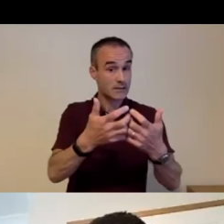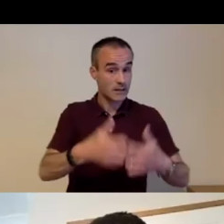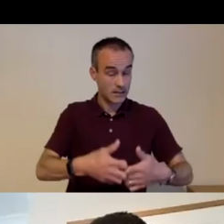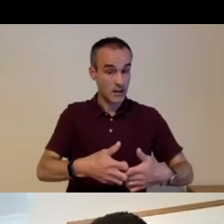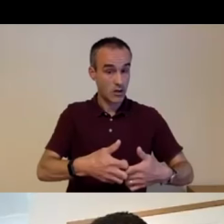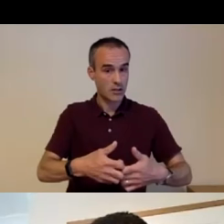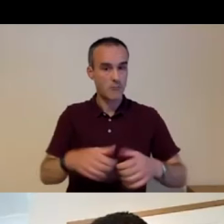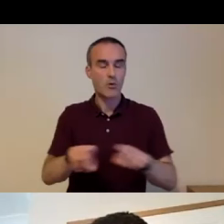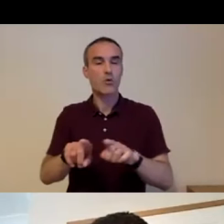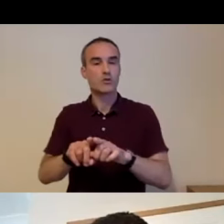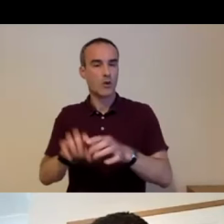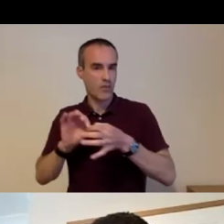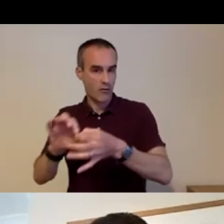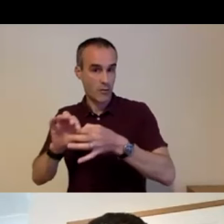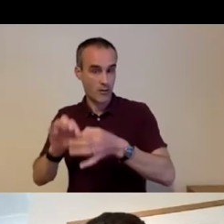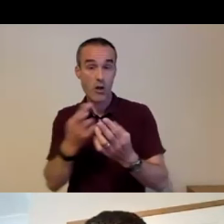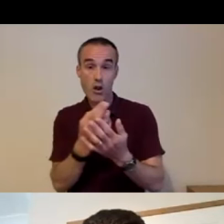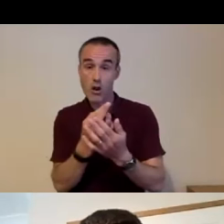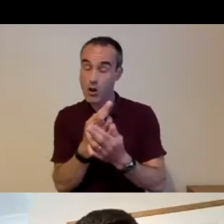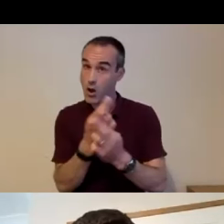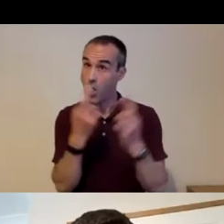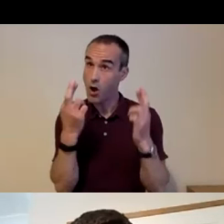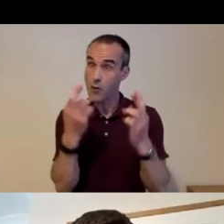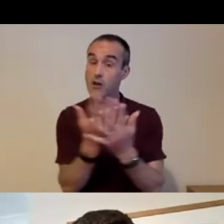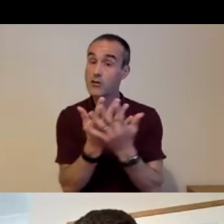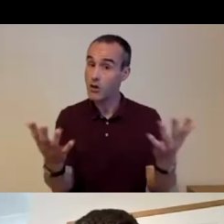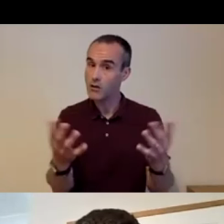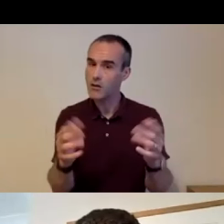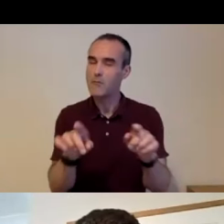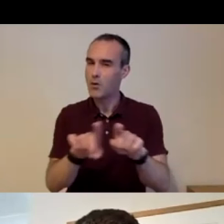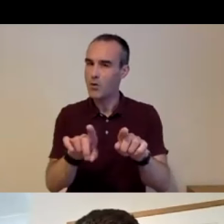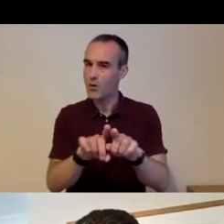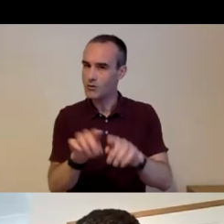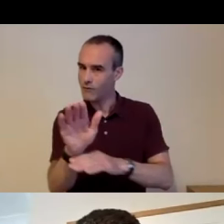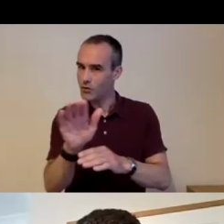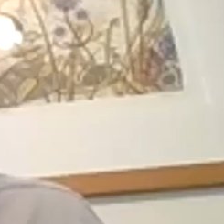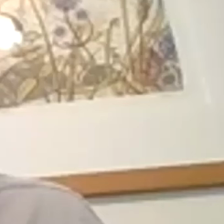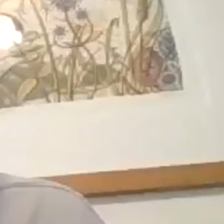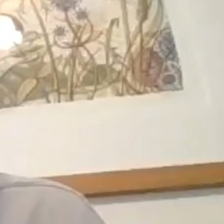hope for, but much to hope with. Thank you very much for your kind attention.